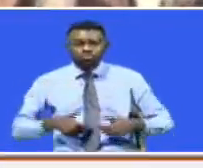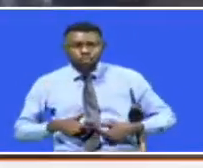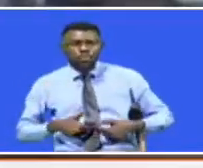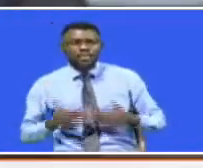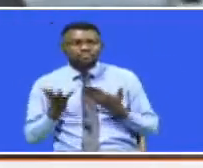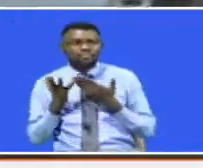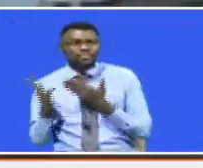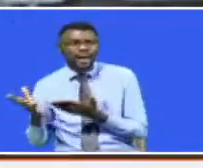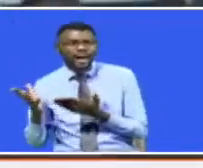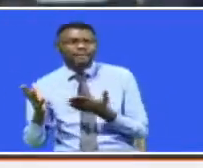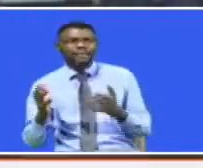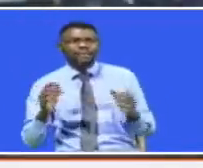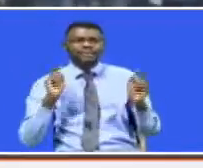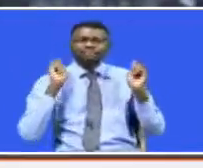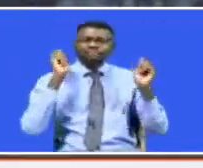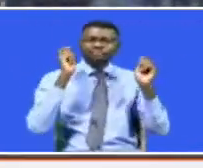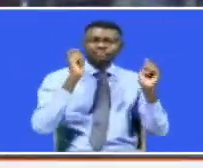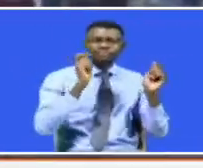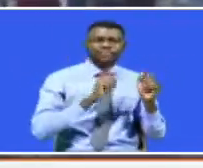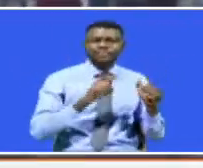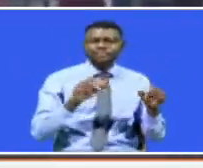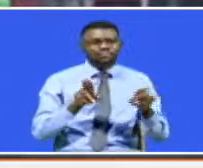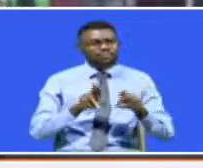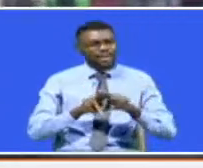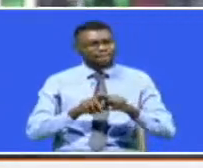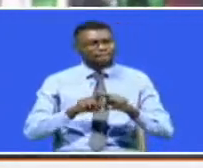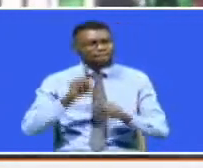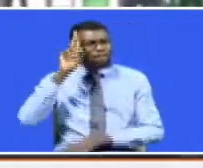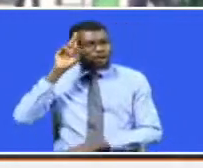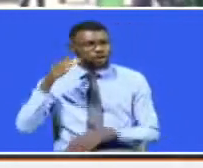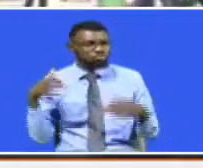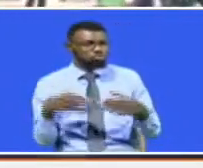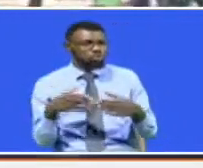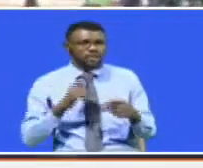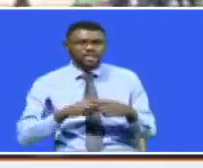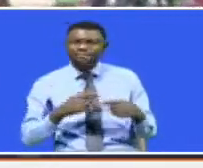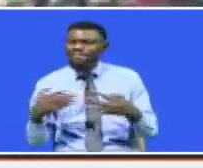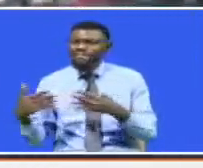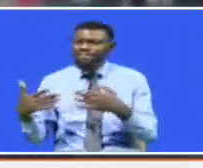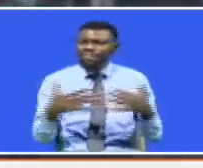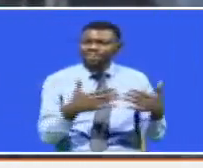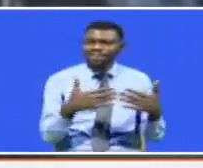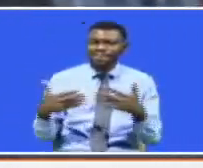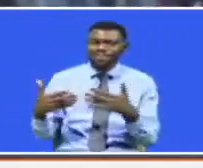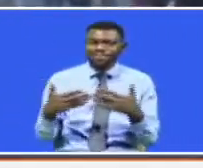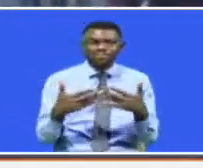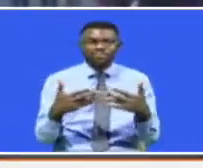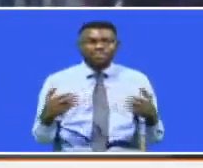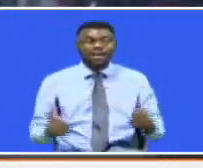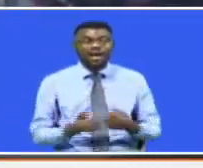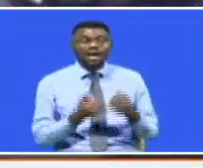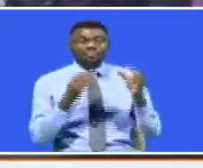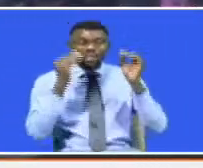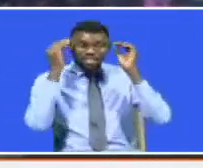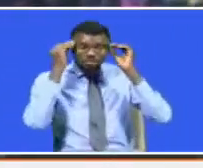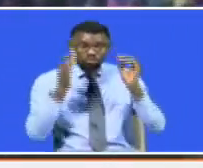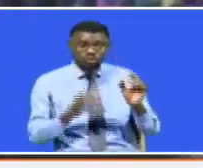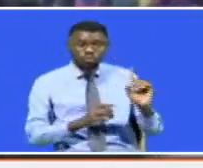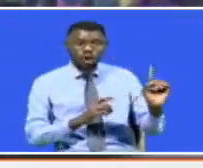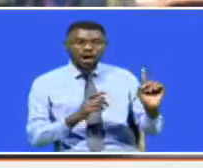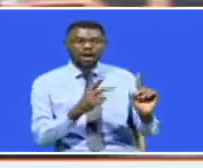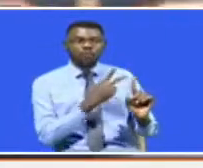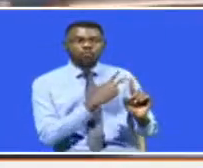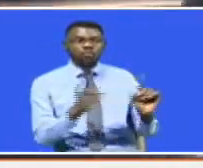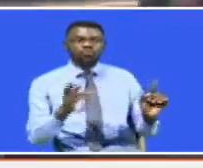the anti-riot police. In the ensuing confrontation, a Form 2 student at St. Matthew's Secondary School